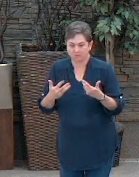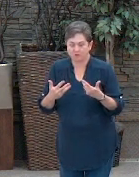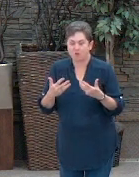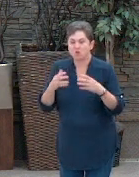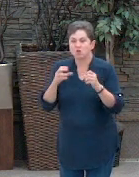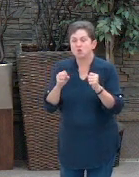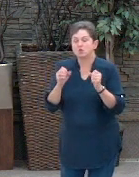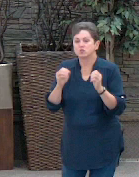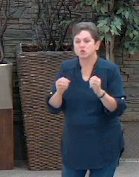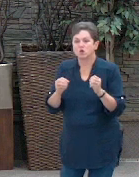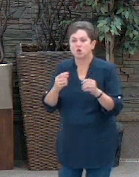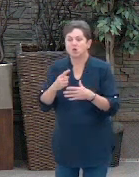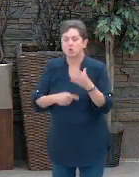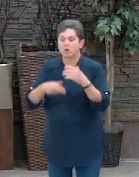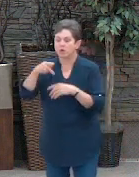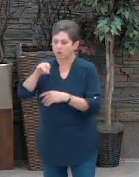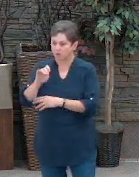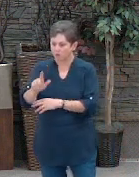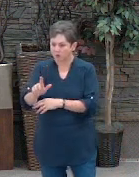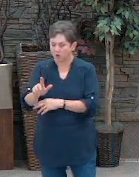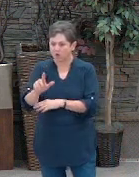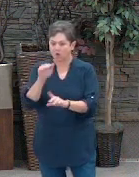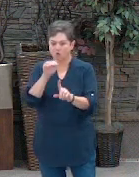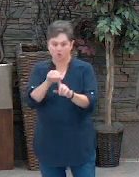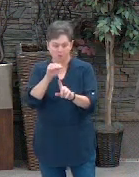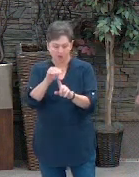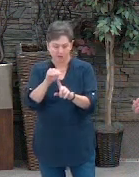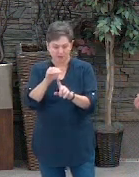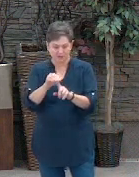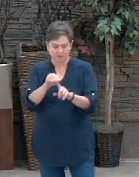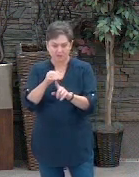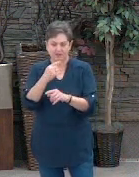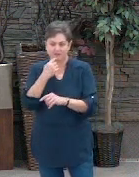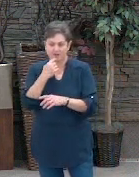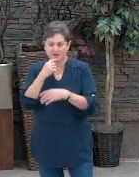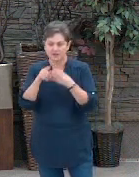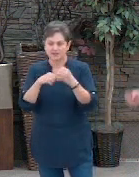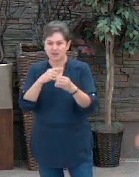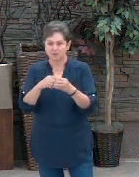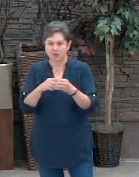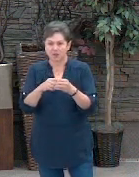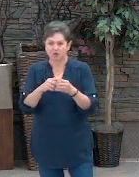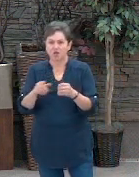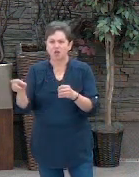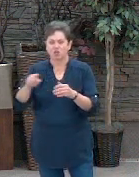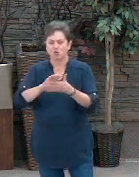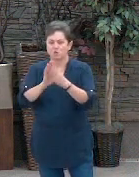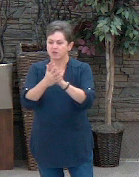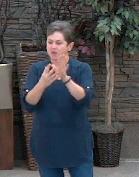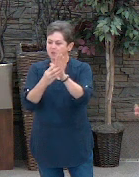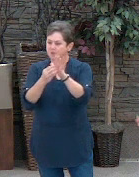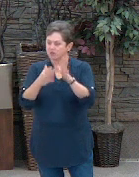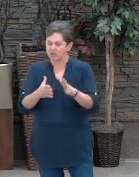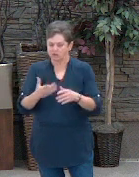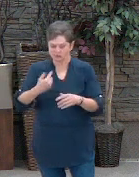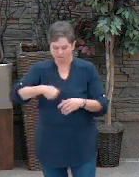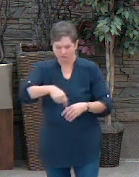And so what Paul reminds them and says about, you became imitators of